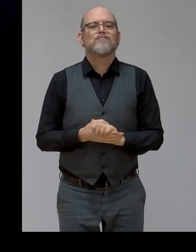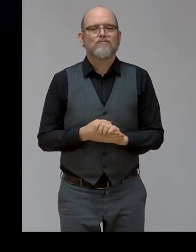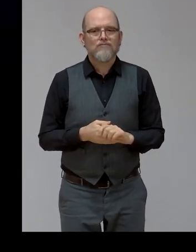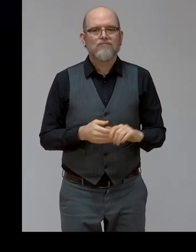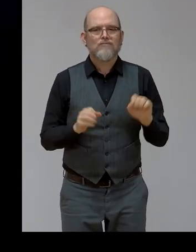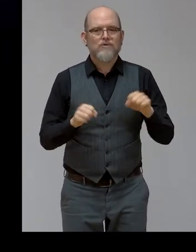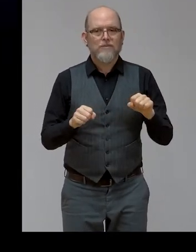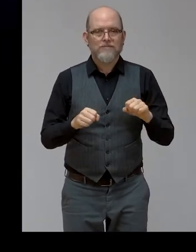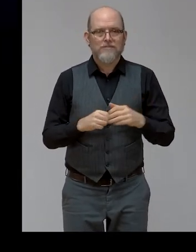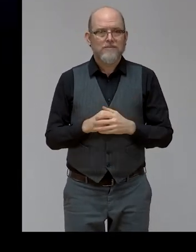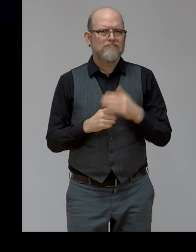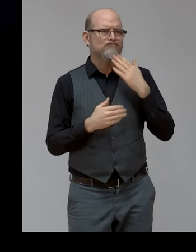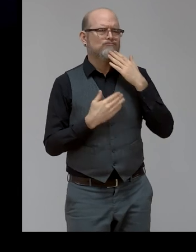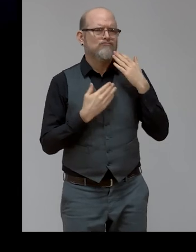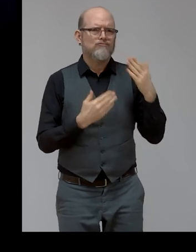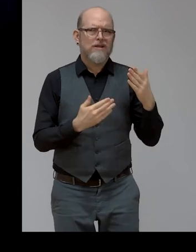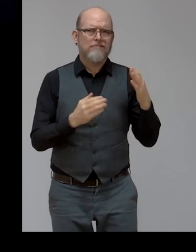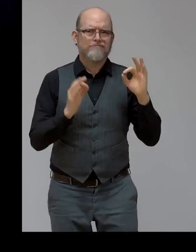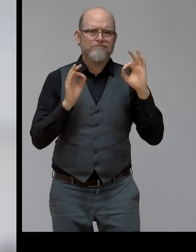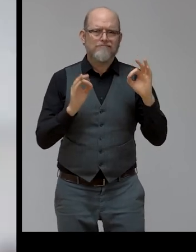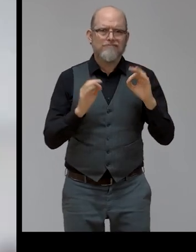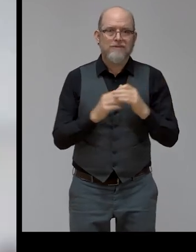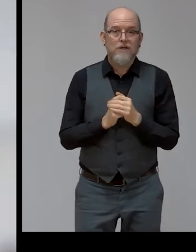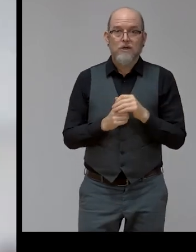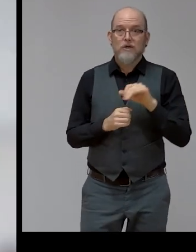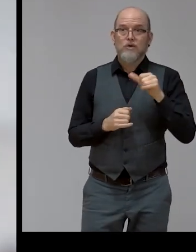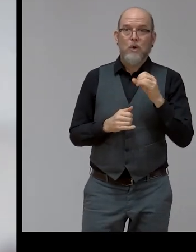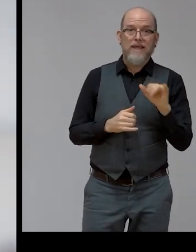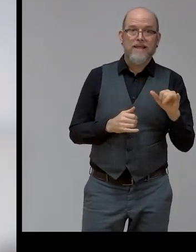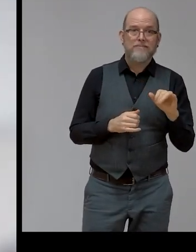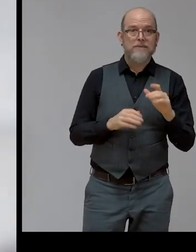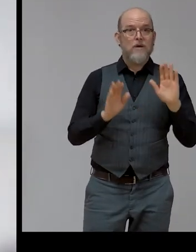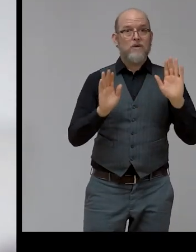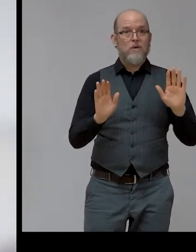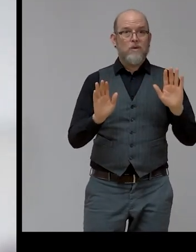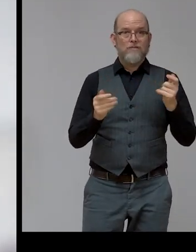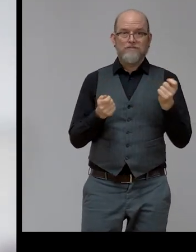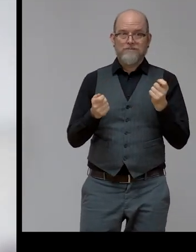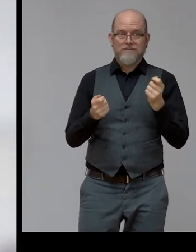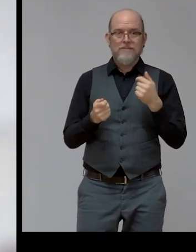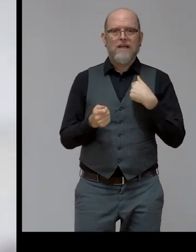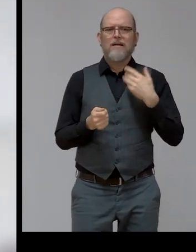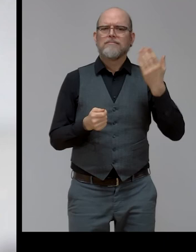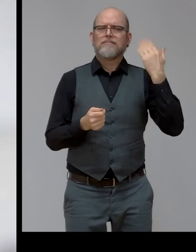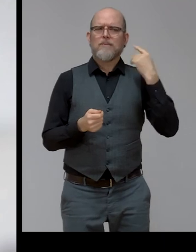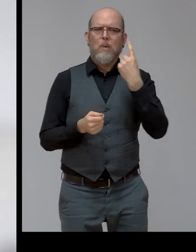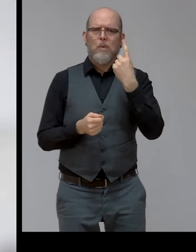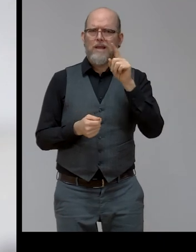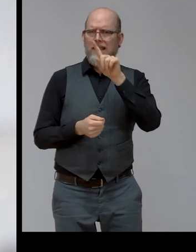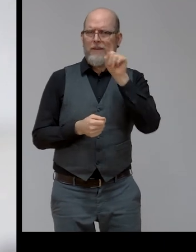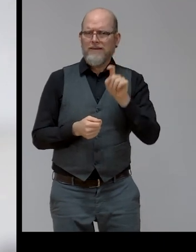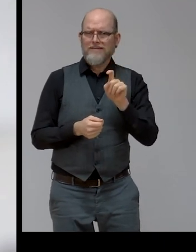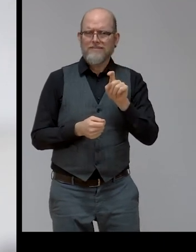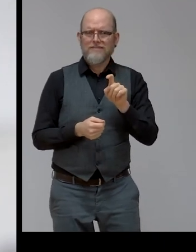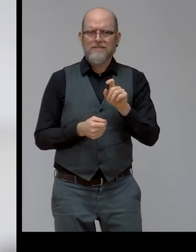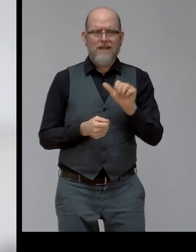Thank you, Joy. Thank you, Ozan and Elizabeth as well. I actually had a question for Anna. We have a